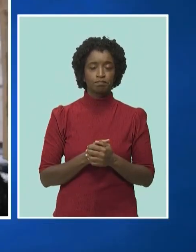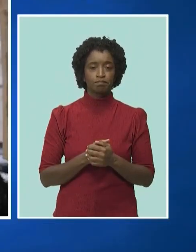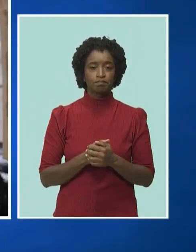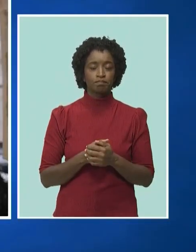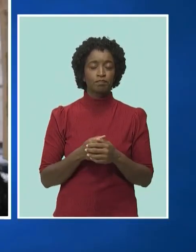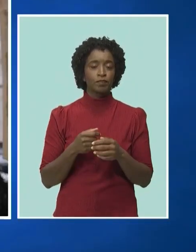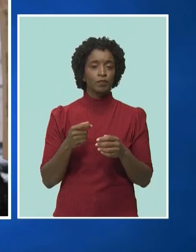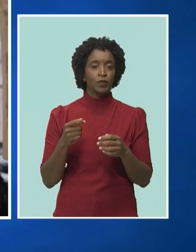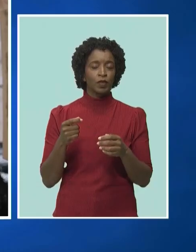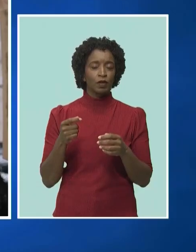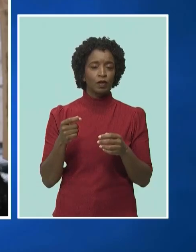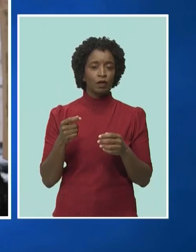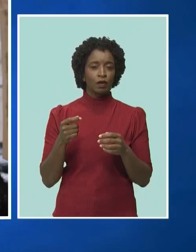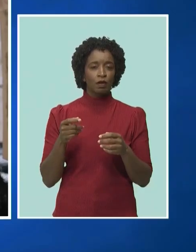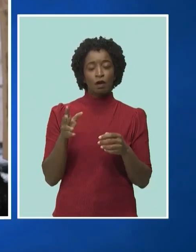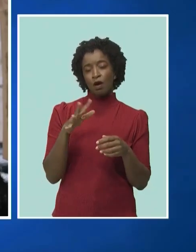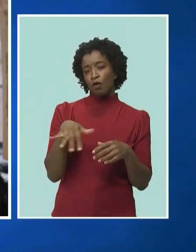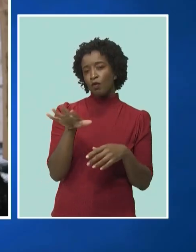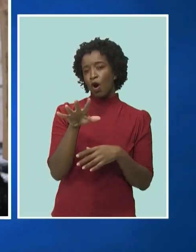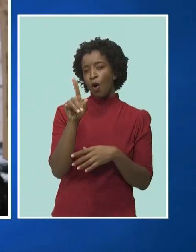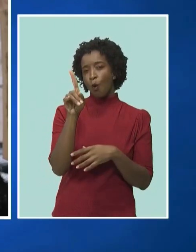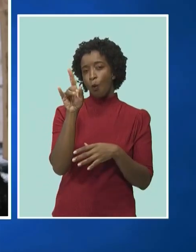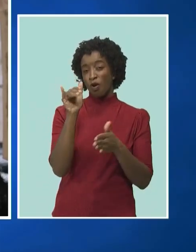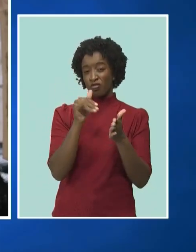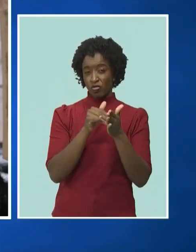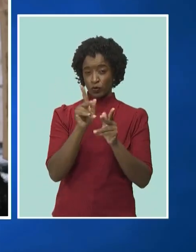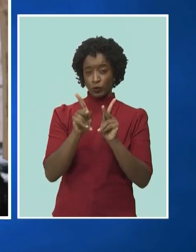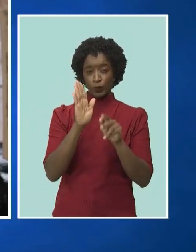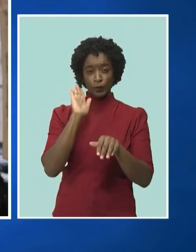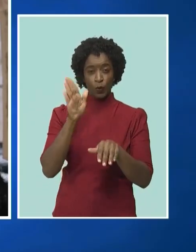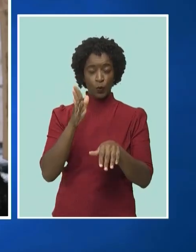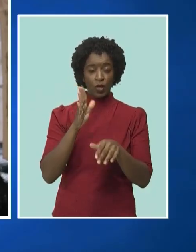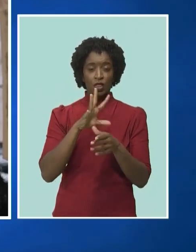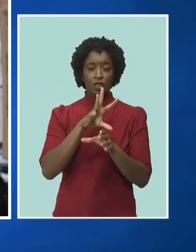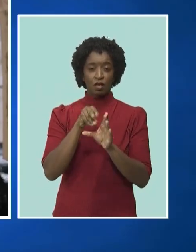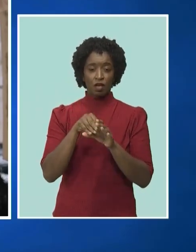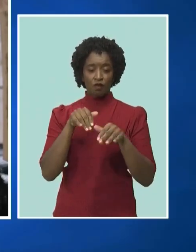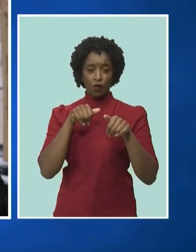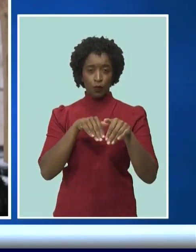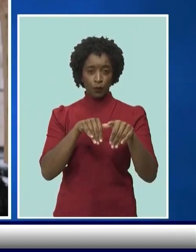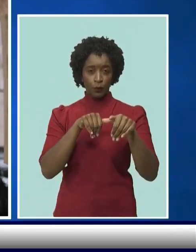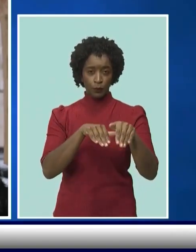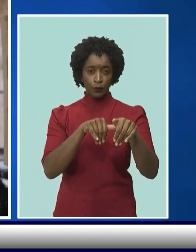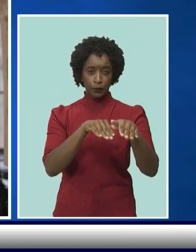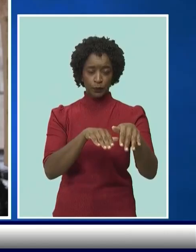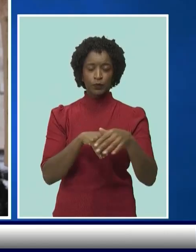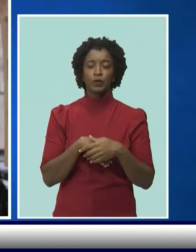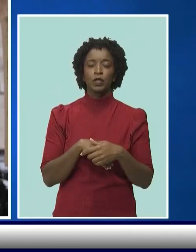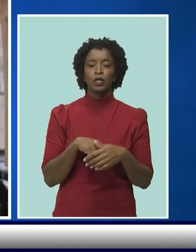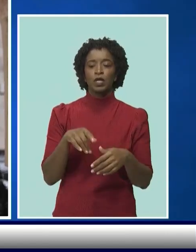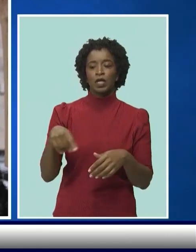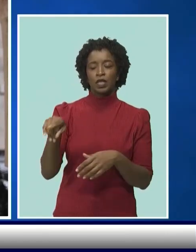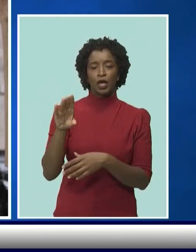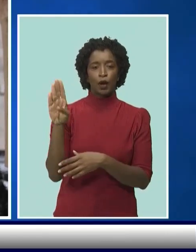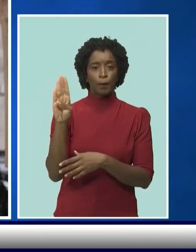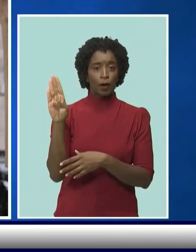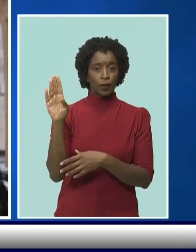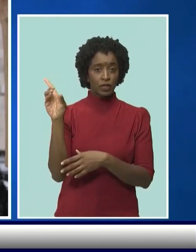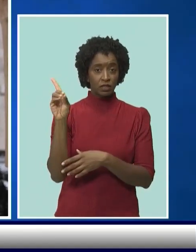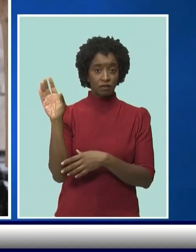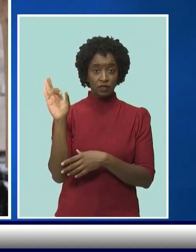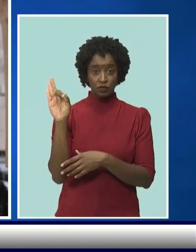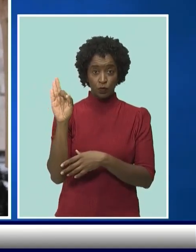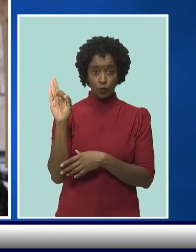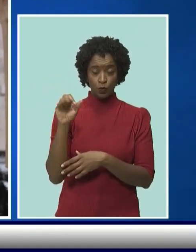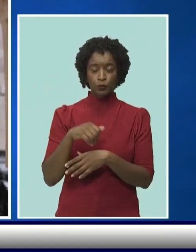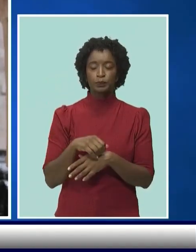approximately 1,000 persons will be on parade. The armed units this year will be drawn from the Barbados Defense Force, which comprises